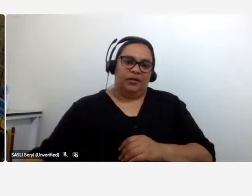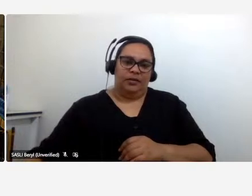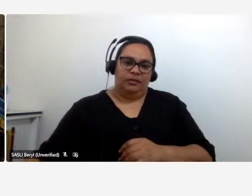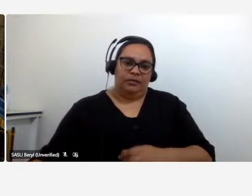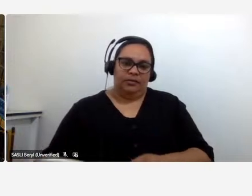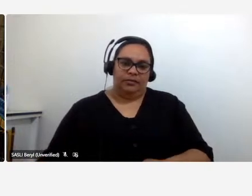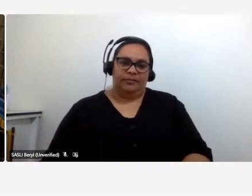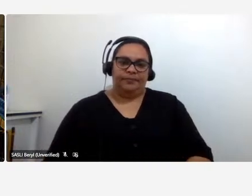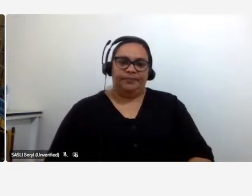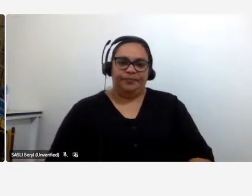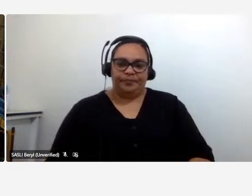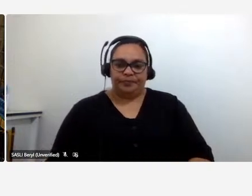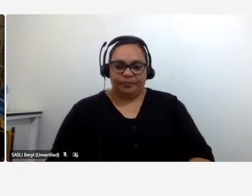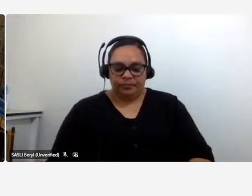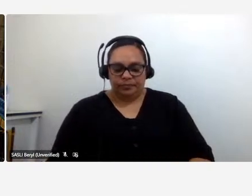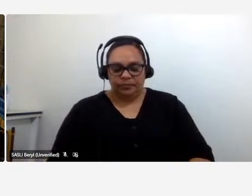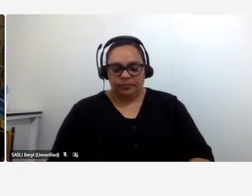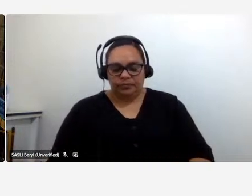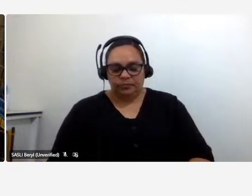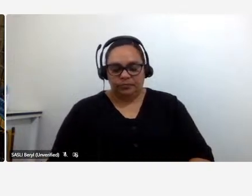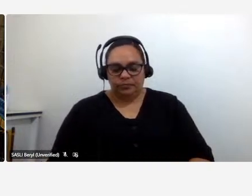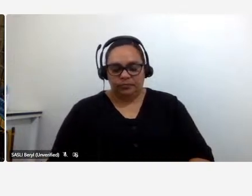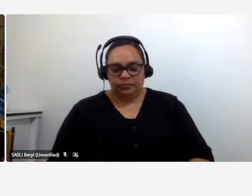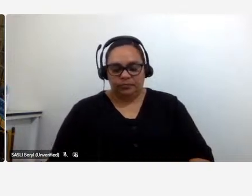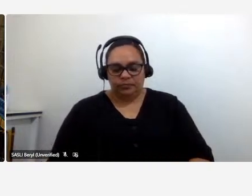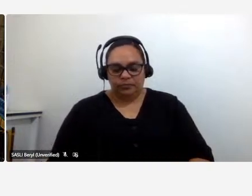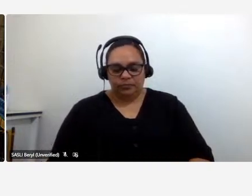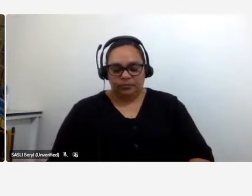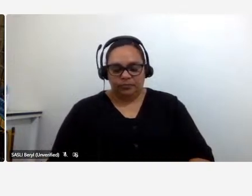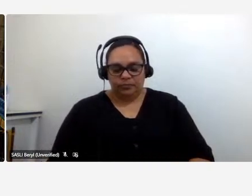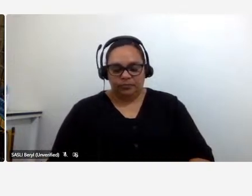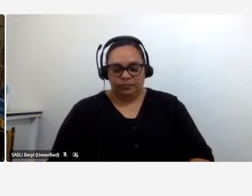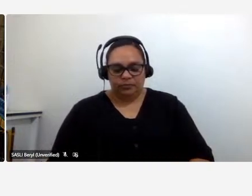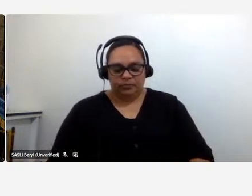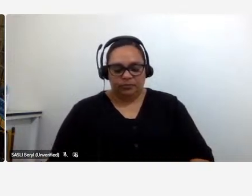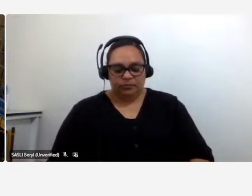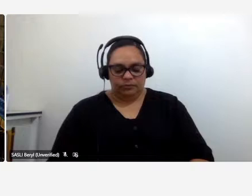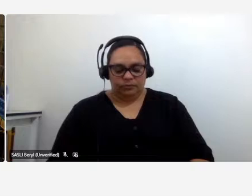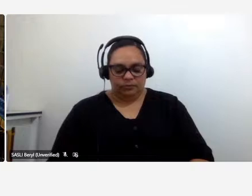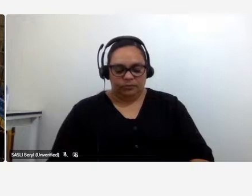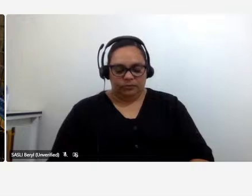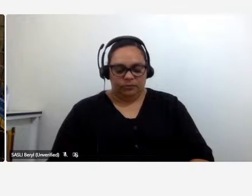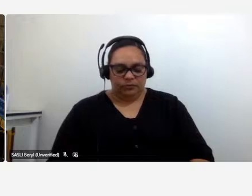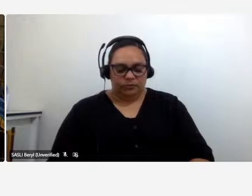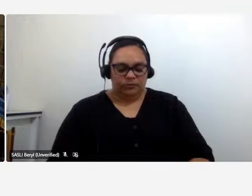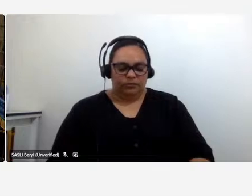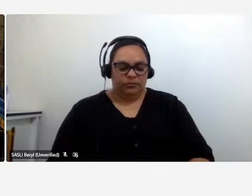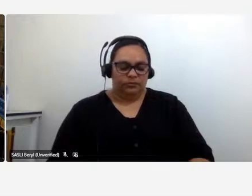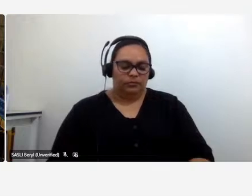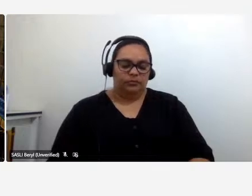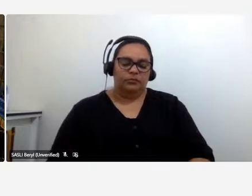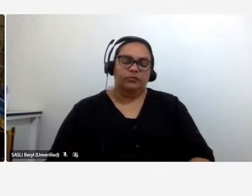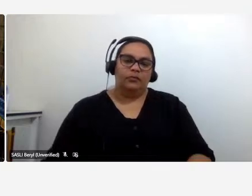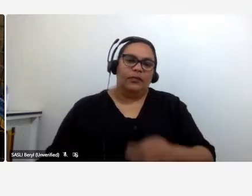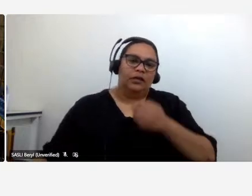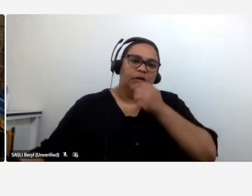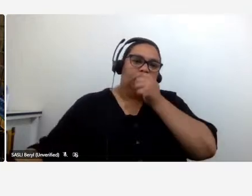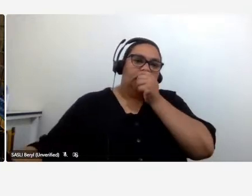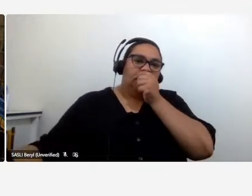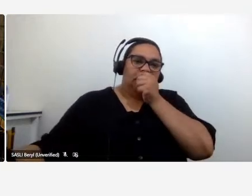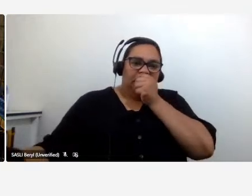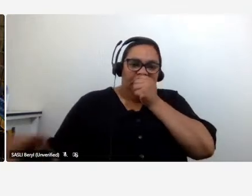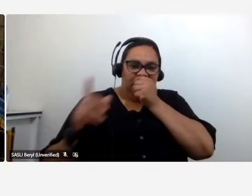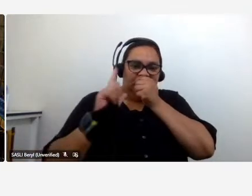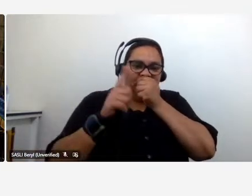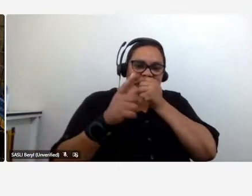So for this year under review, the committee and the unit, they focused on the review and standardization of names. You'll see later